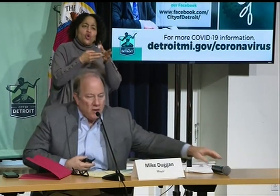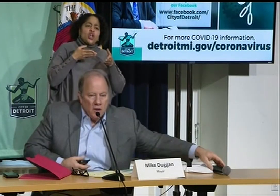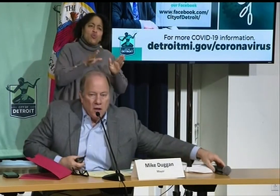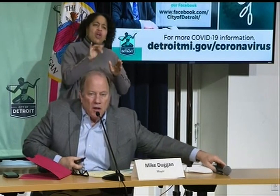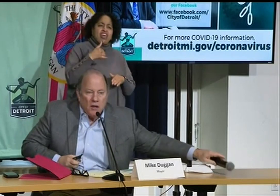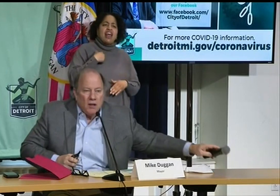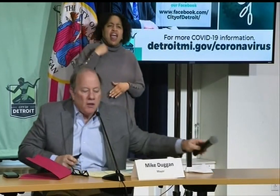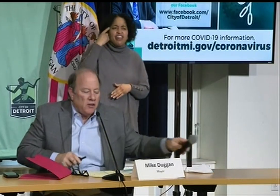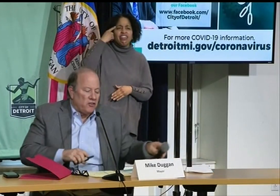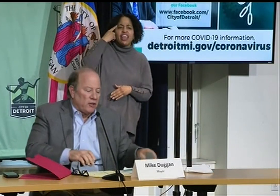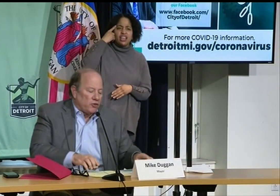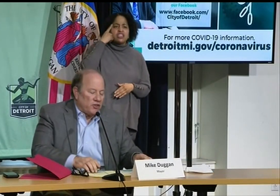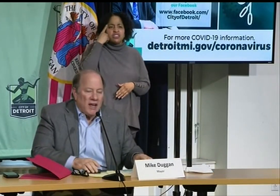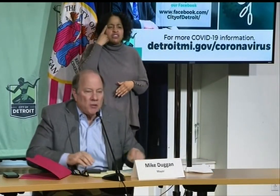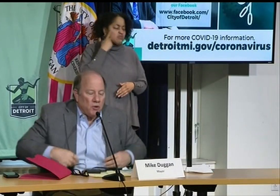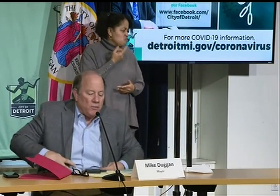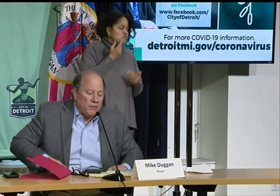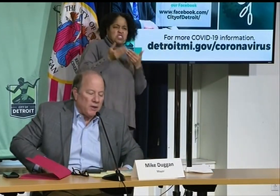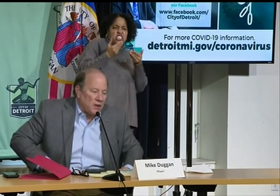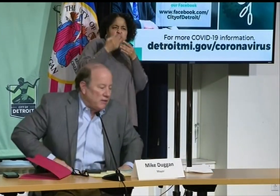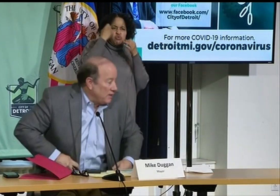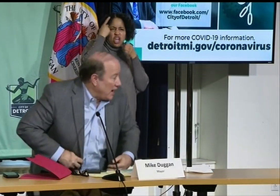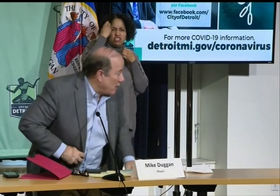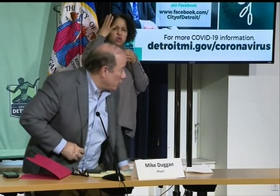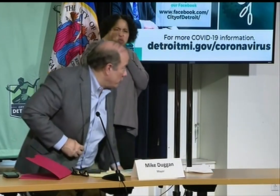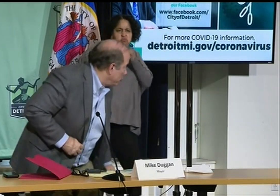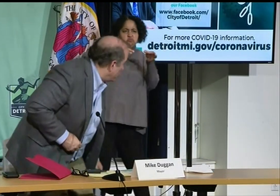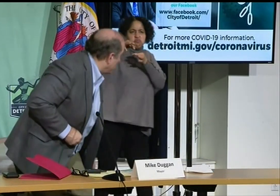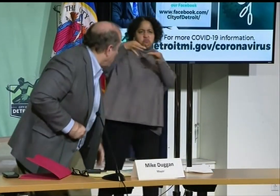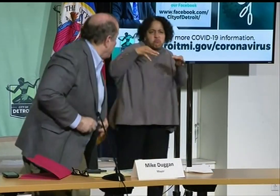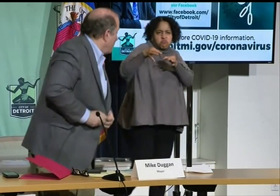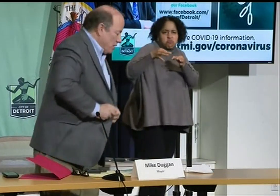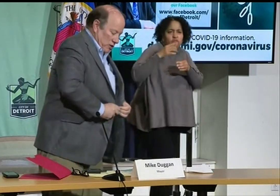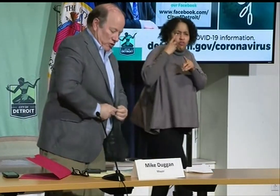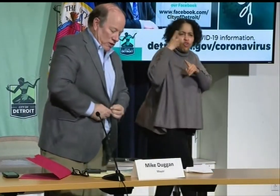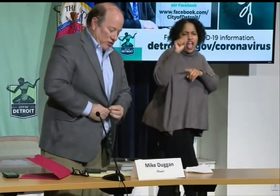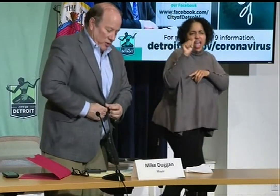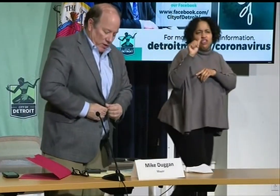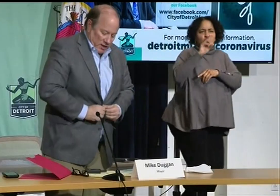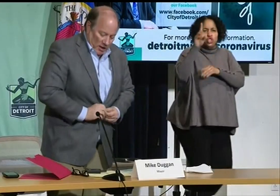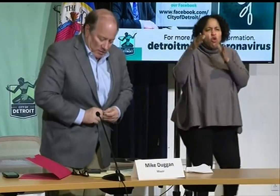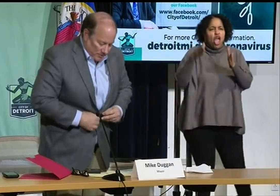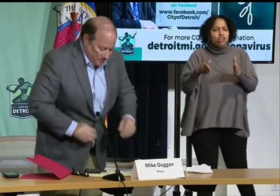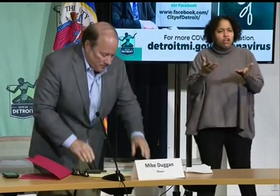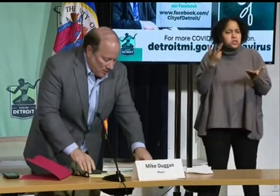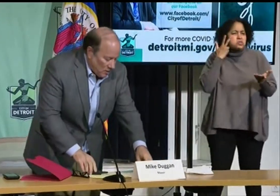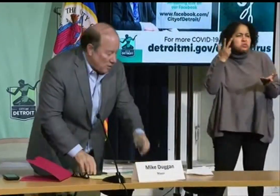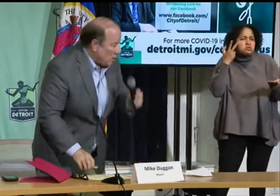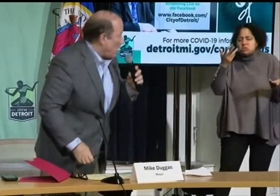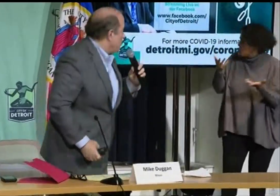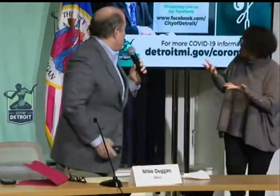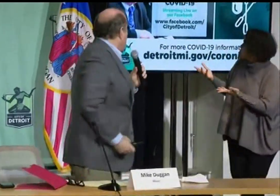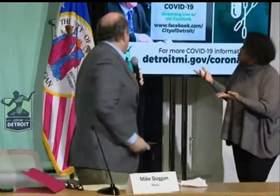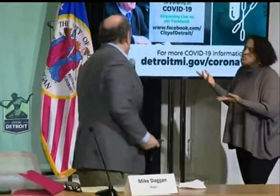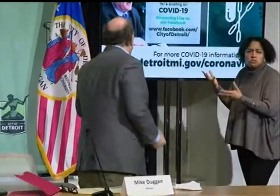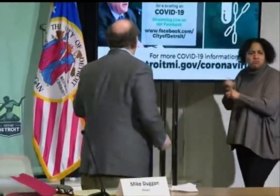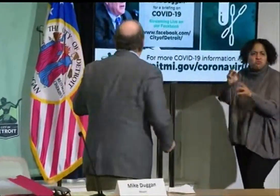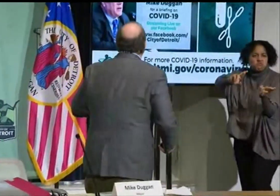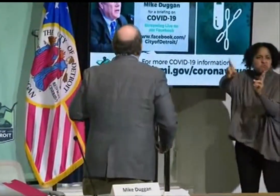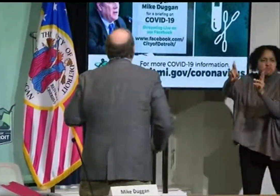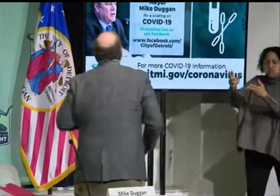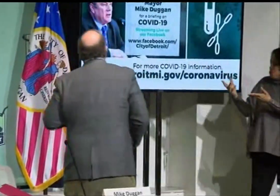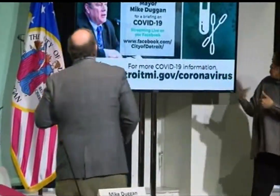think is understandable to the average Detroiter. So let's see if we can get our chart to